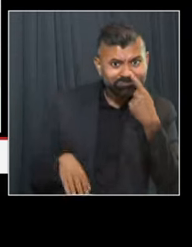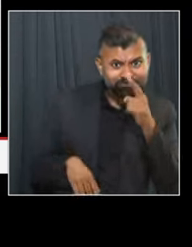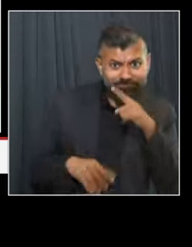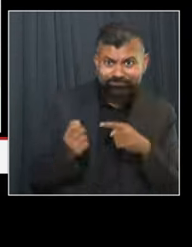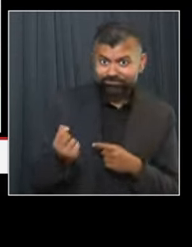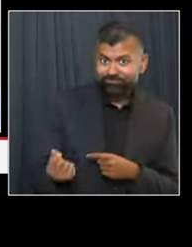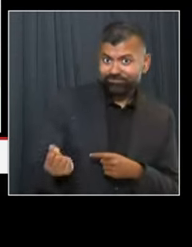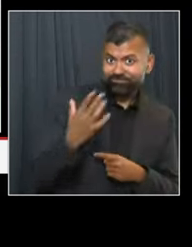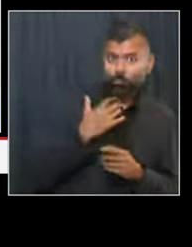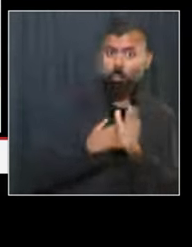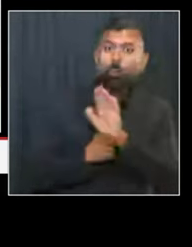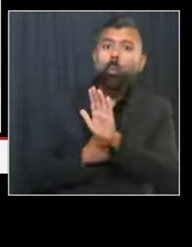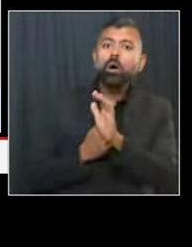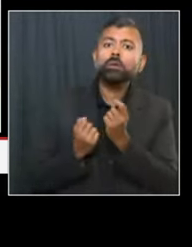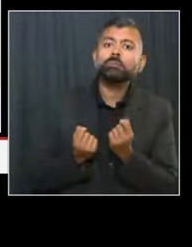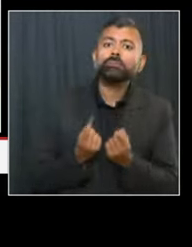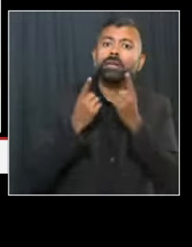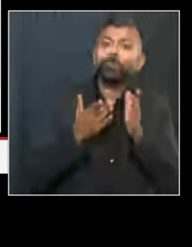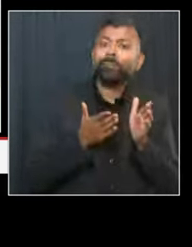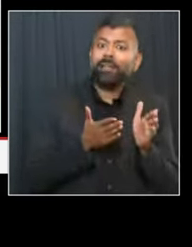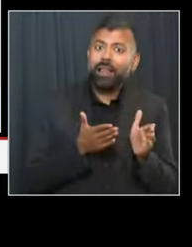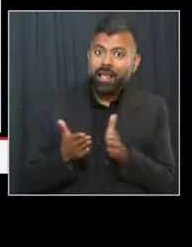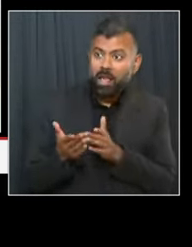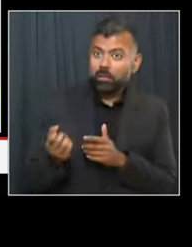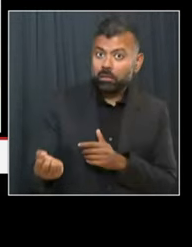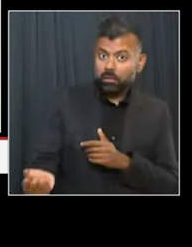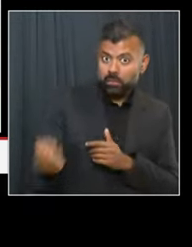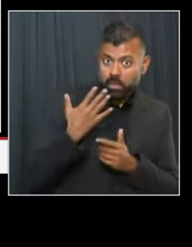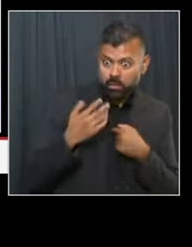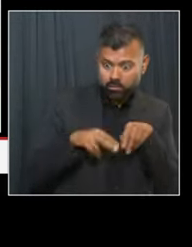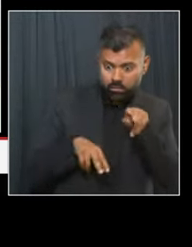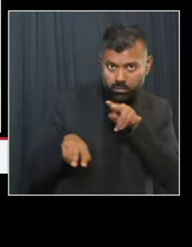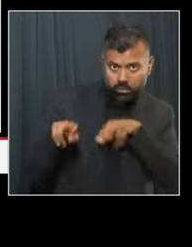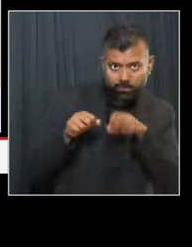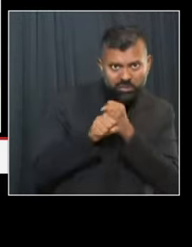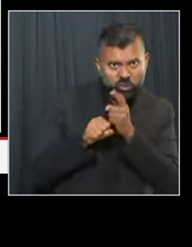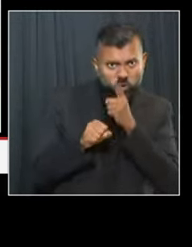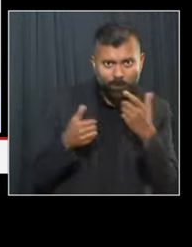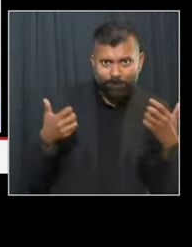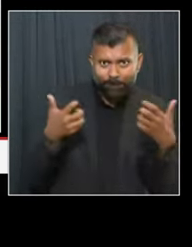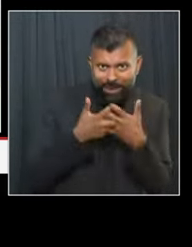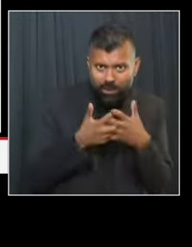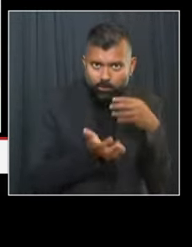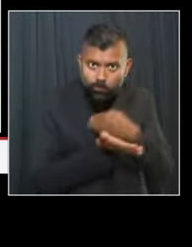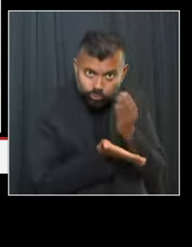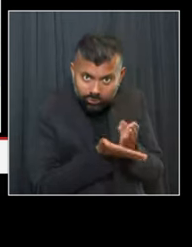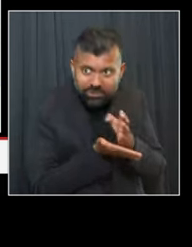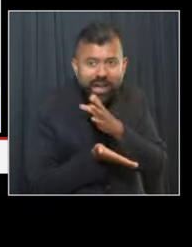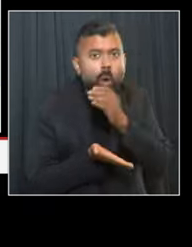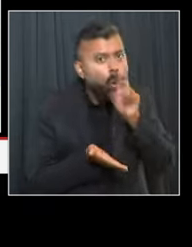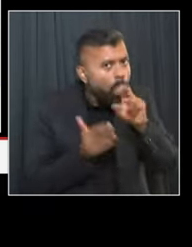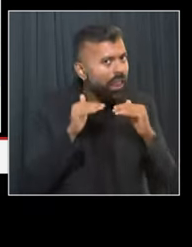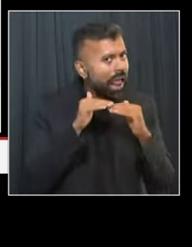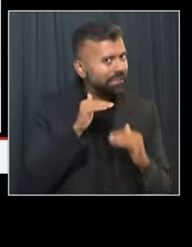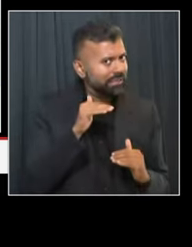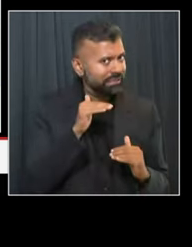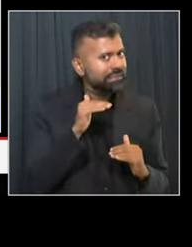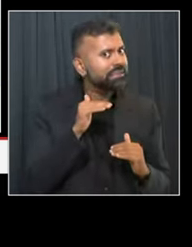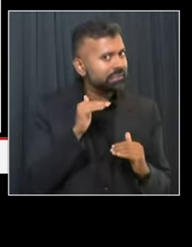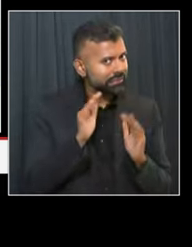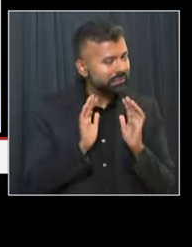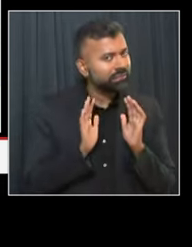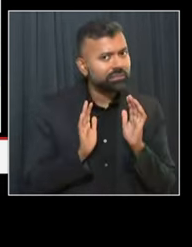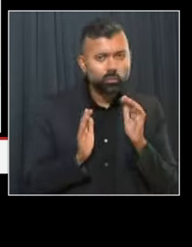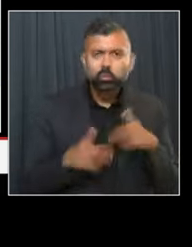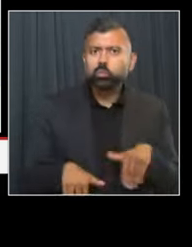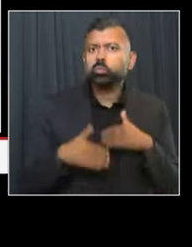now spend according to a much lower spending assumption with really about 5 months left in the fiscal year. Large